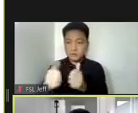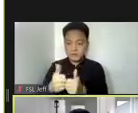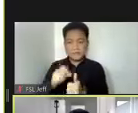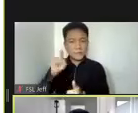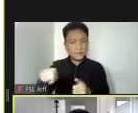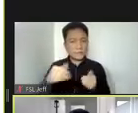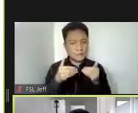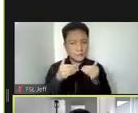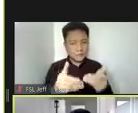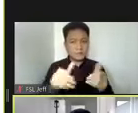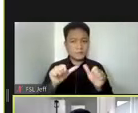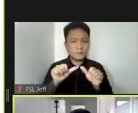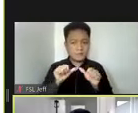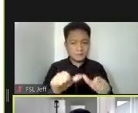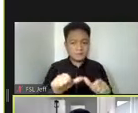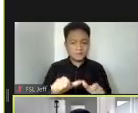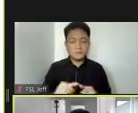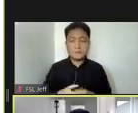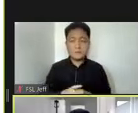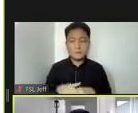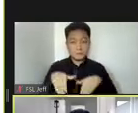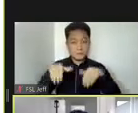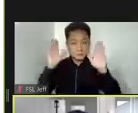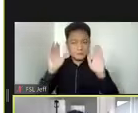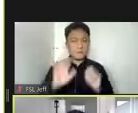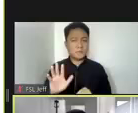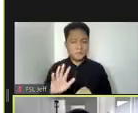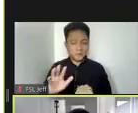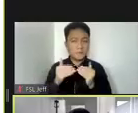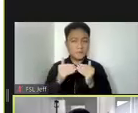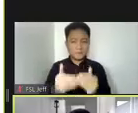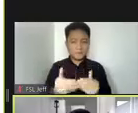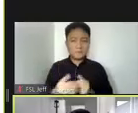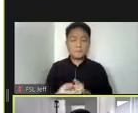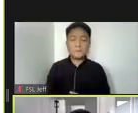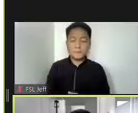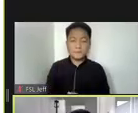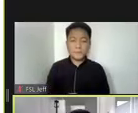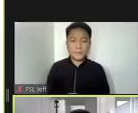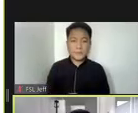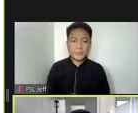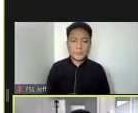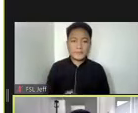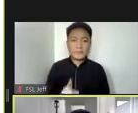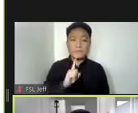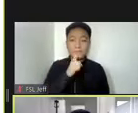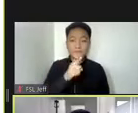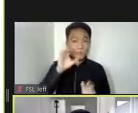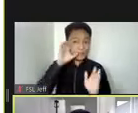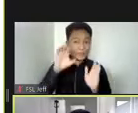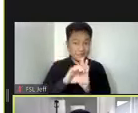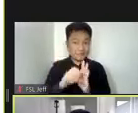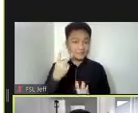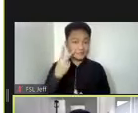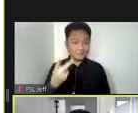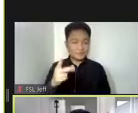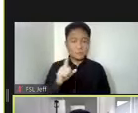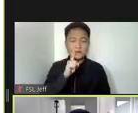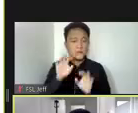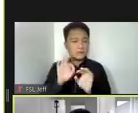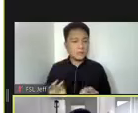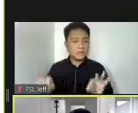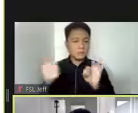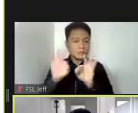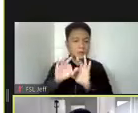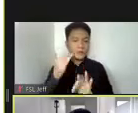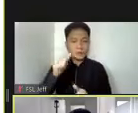This photo is very important for me. It's a constant reminder for me to stay grounded and always value the